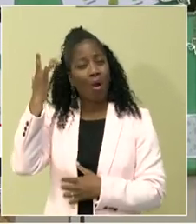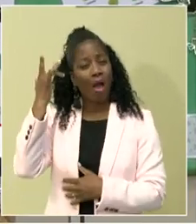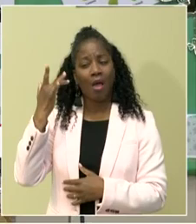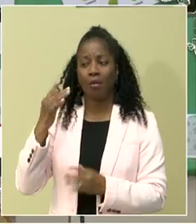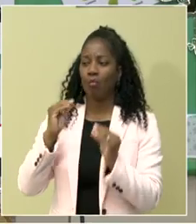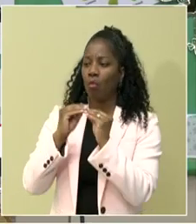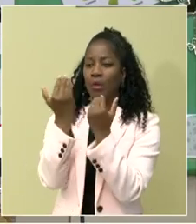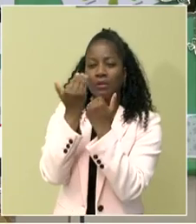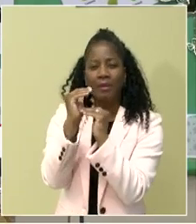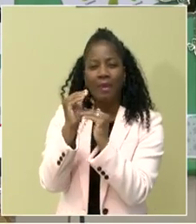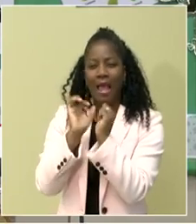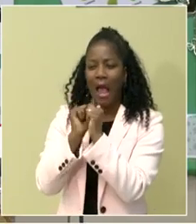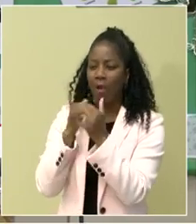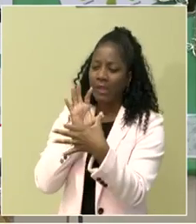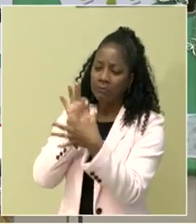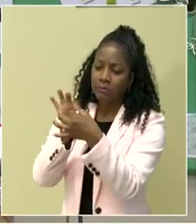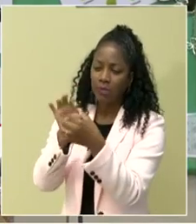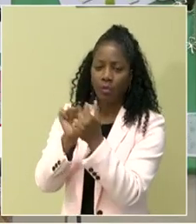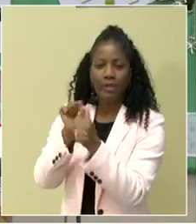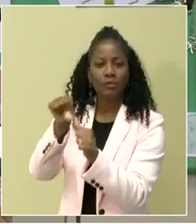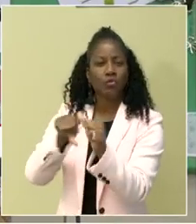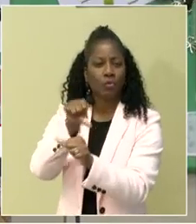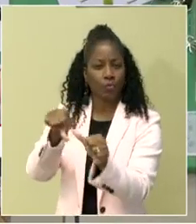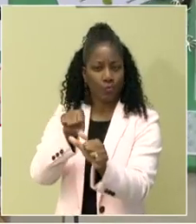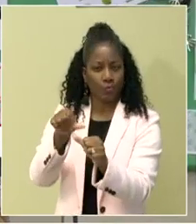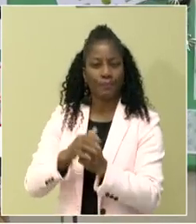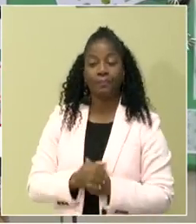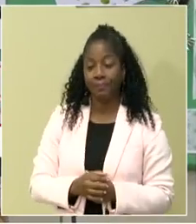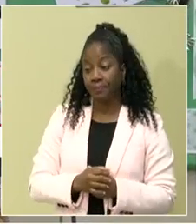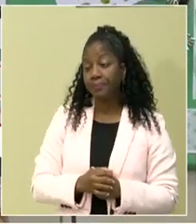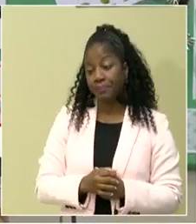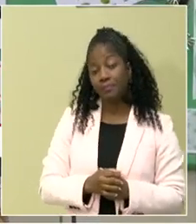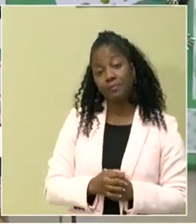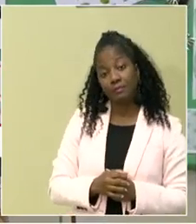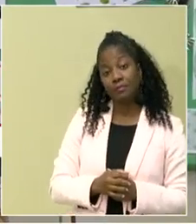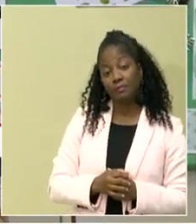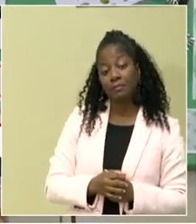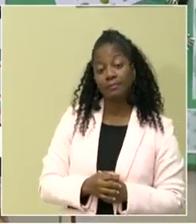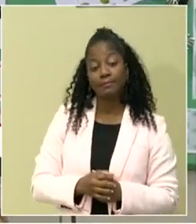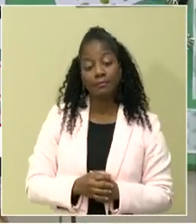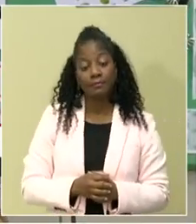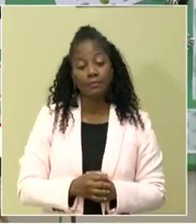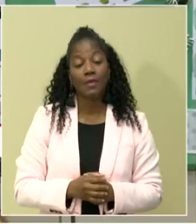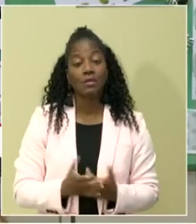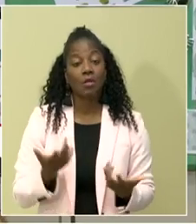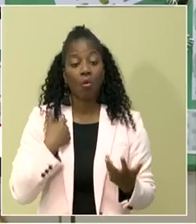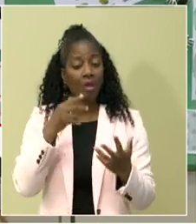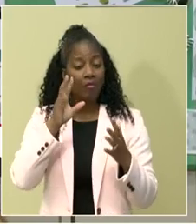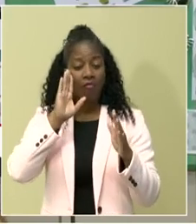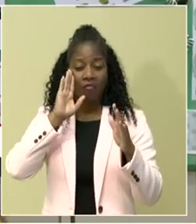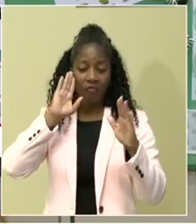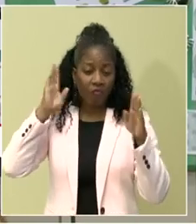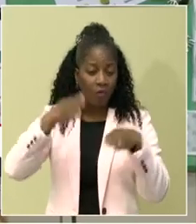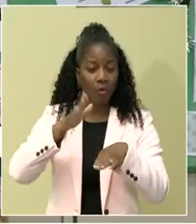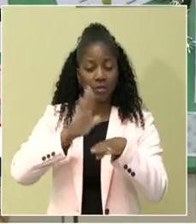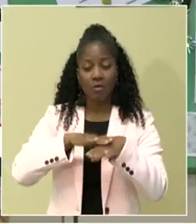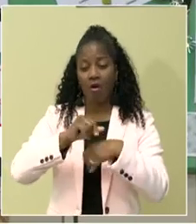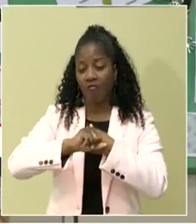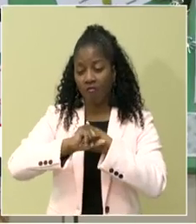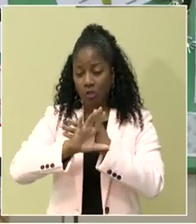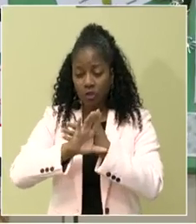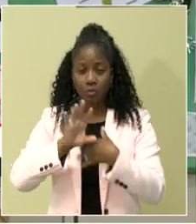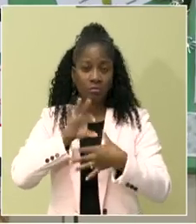limited in how we connect with each other. So we, as you know, we've been focused on virtual connection, phone